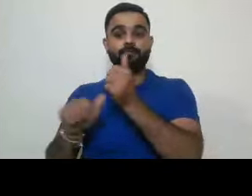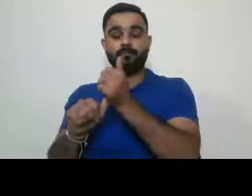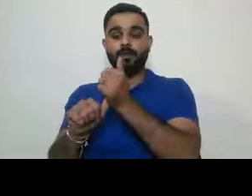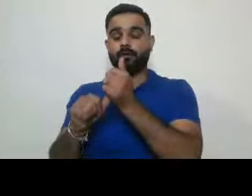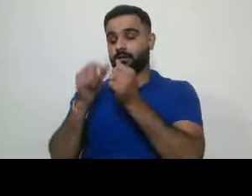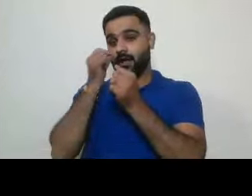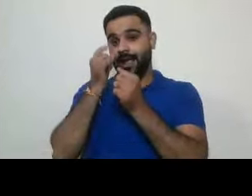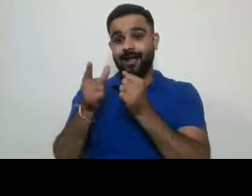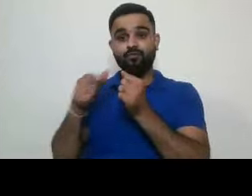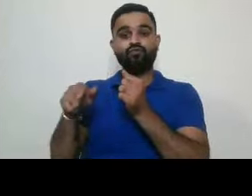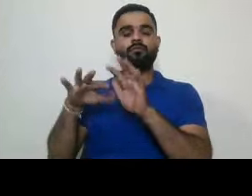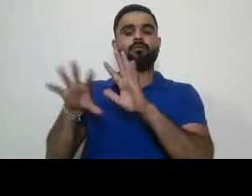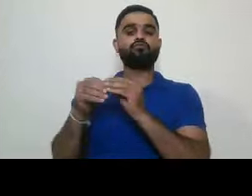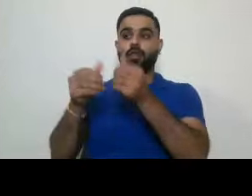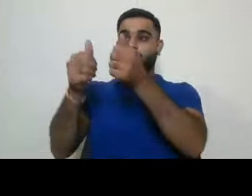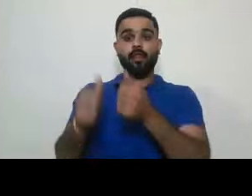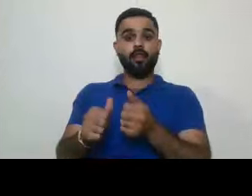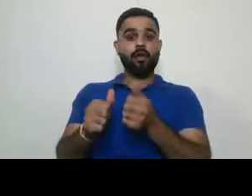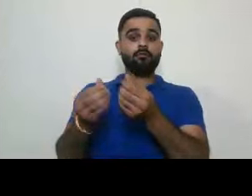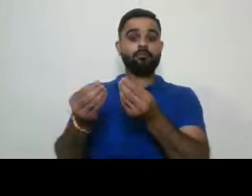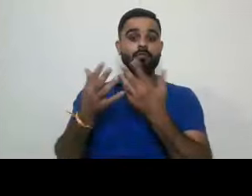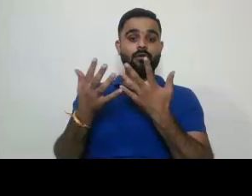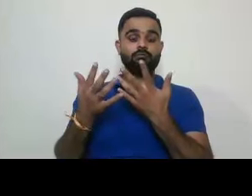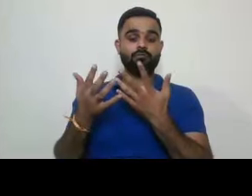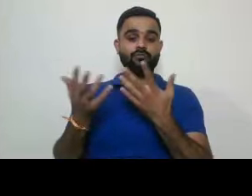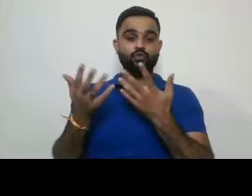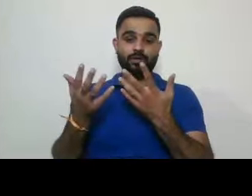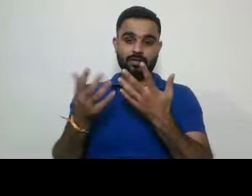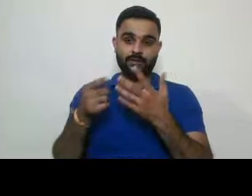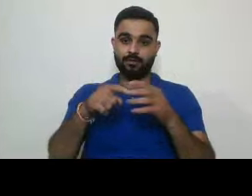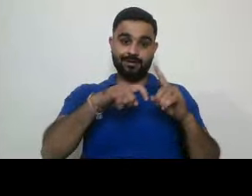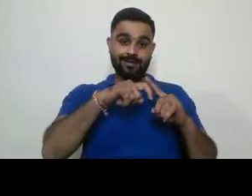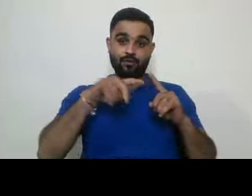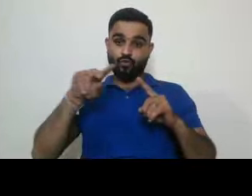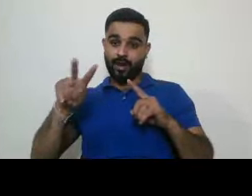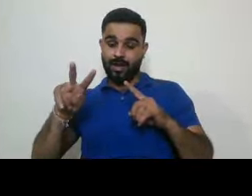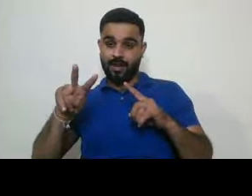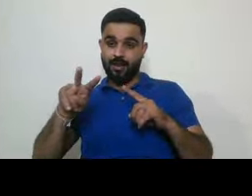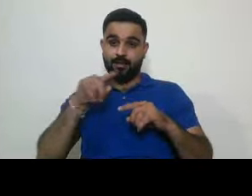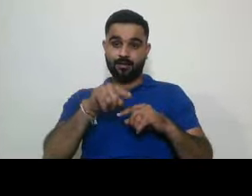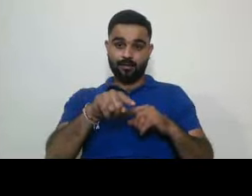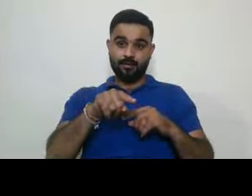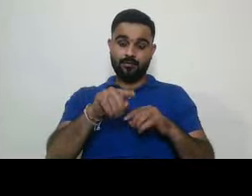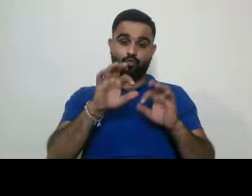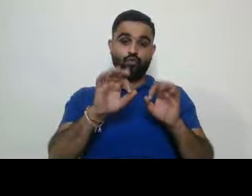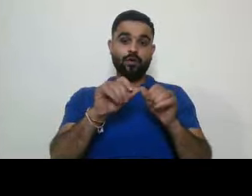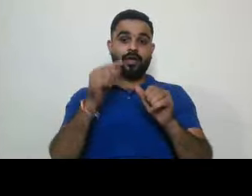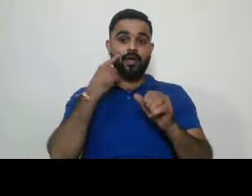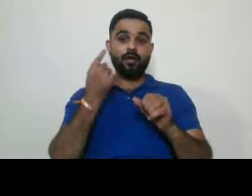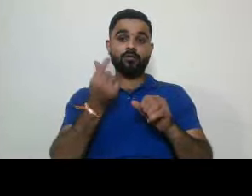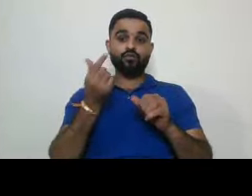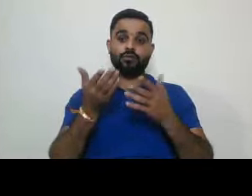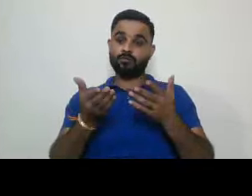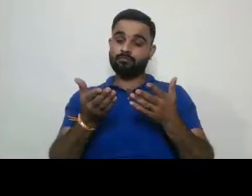surprising output from this report was that K to 12, kindergarten to 12th grade AI users